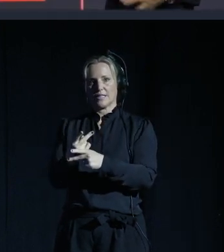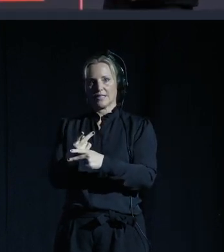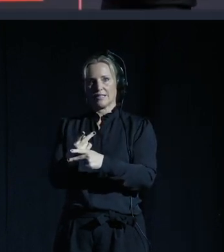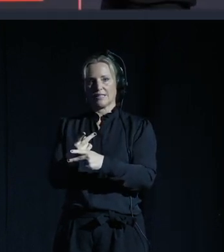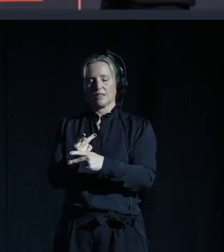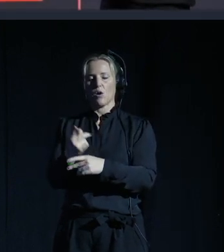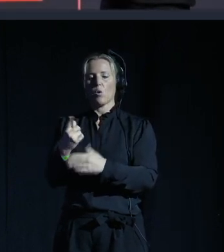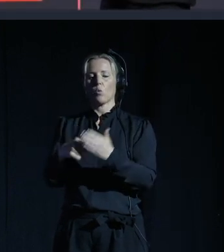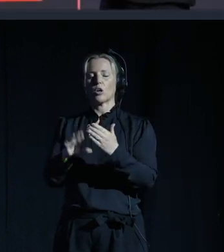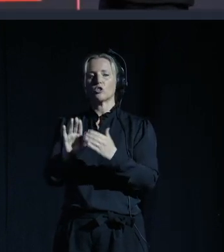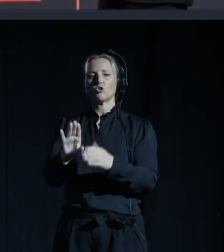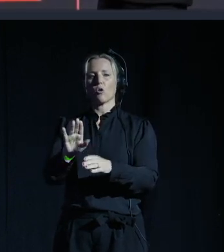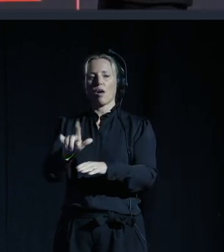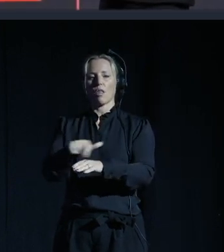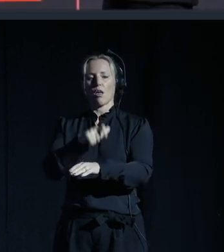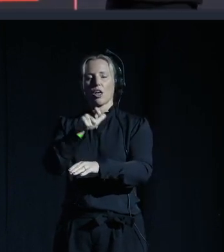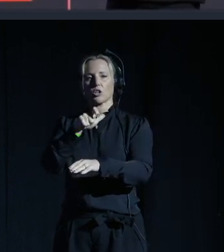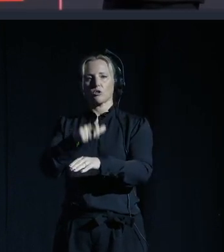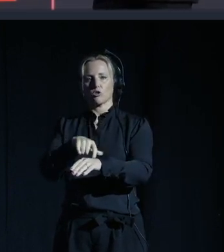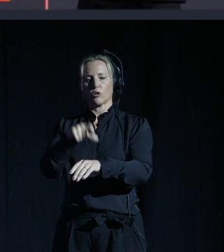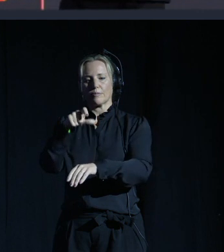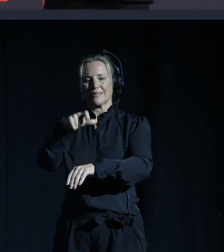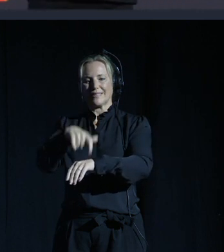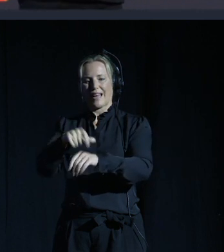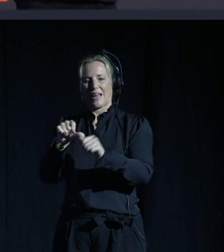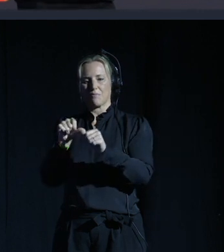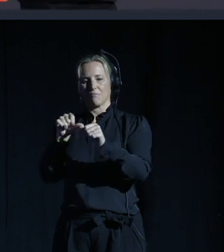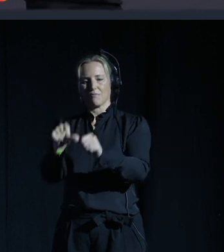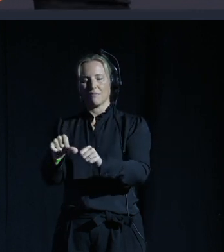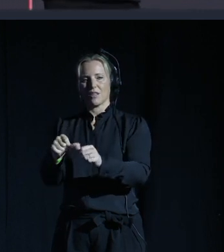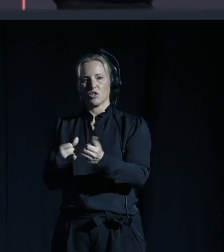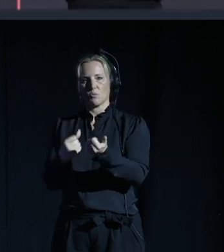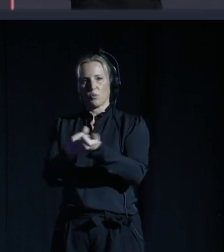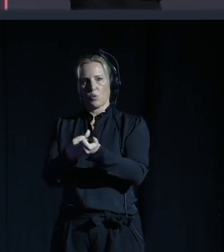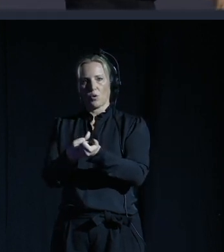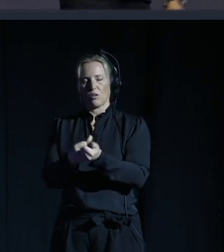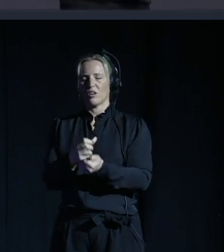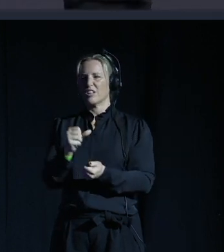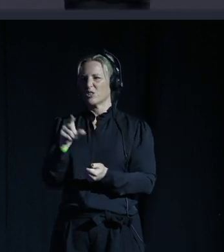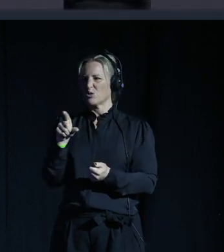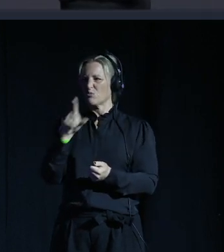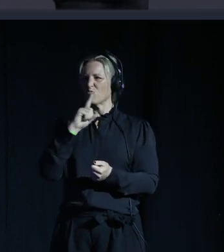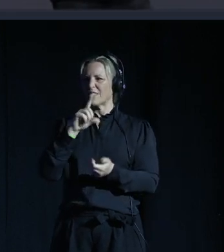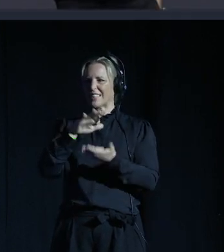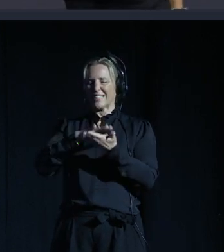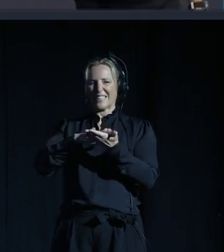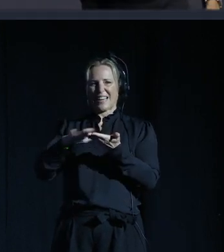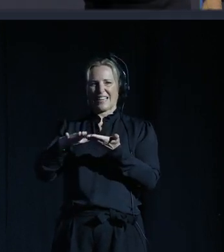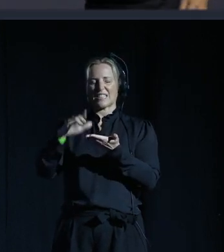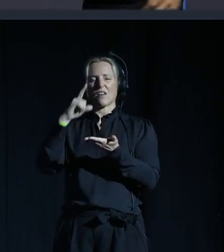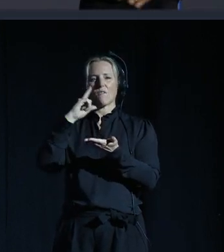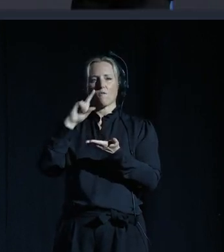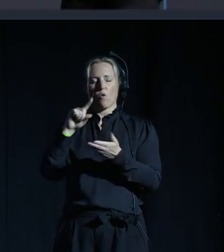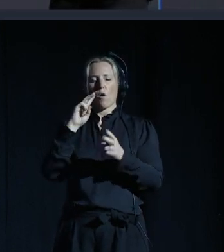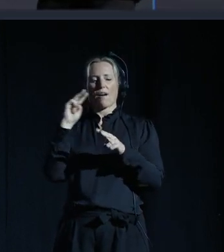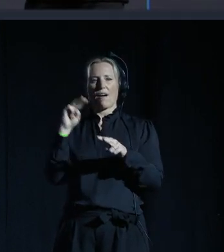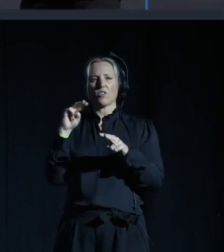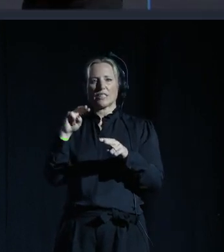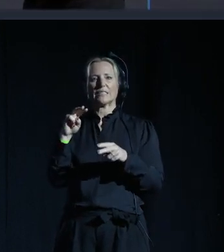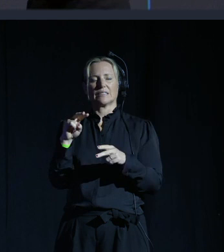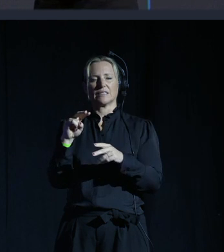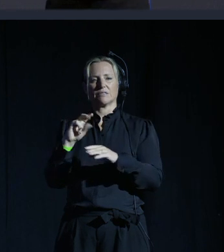long-term plan and timing is for support. So really nice place that the governance lays into the